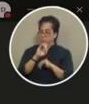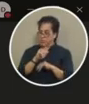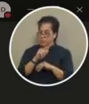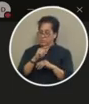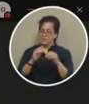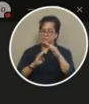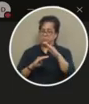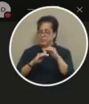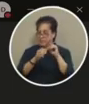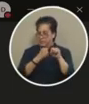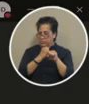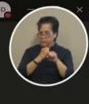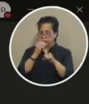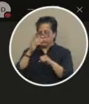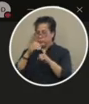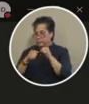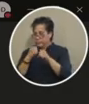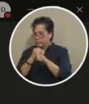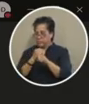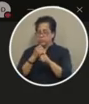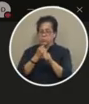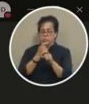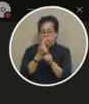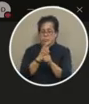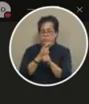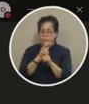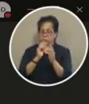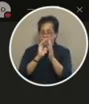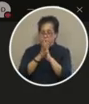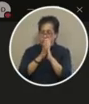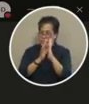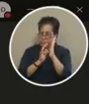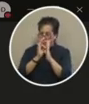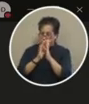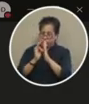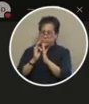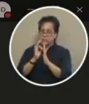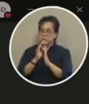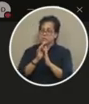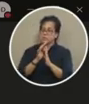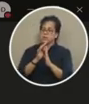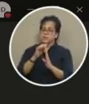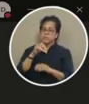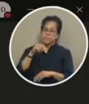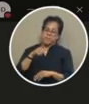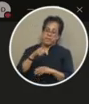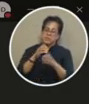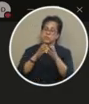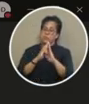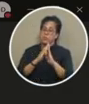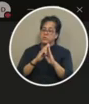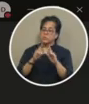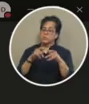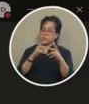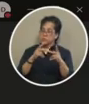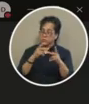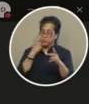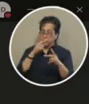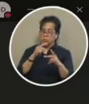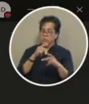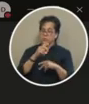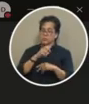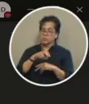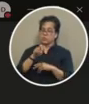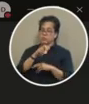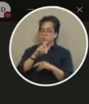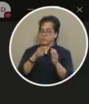base year and future year model networks with appropriate traffic count, speed, and capacity data. This is a request for proposal procurement for the travel demand